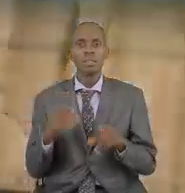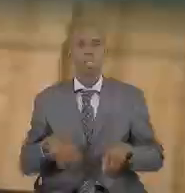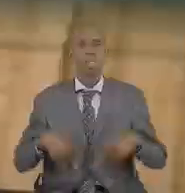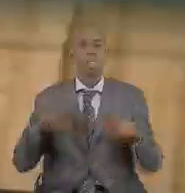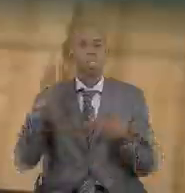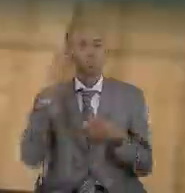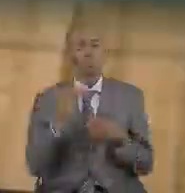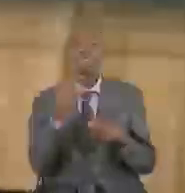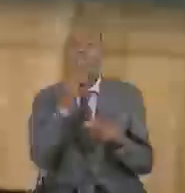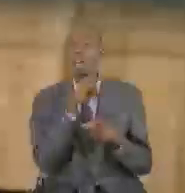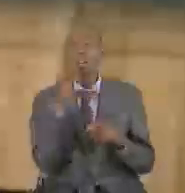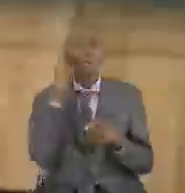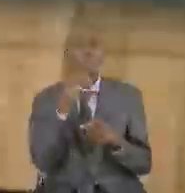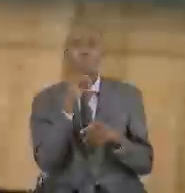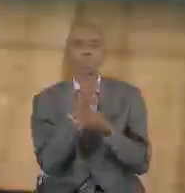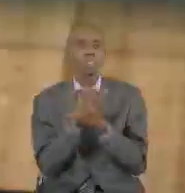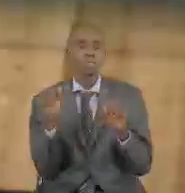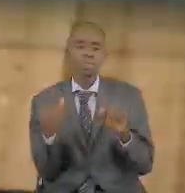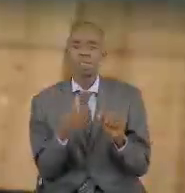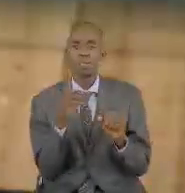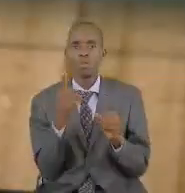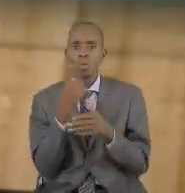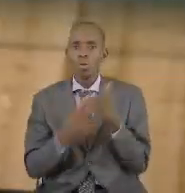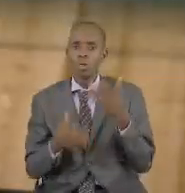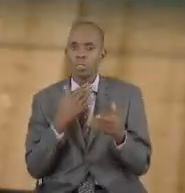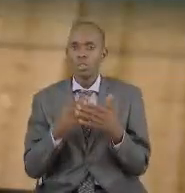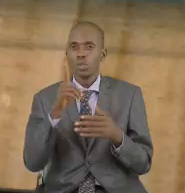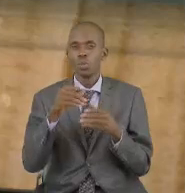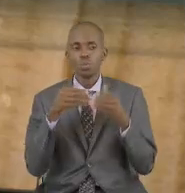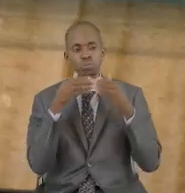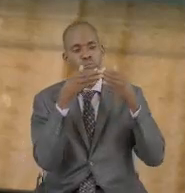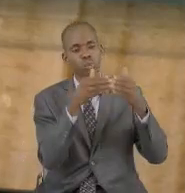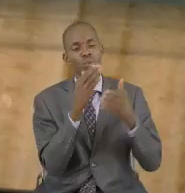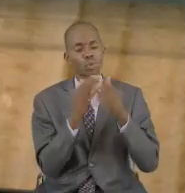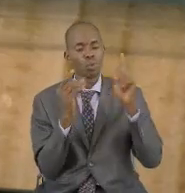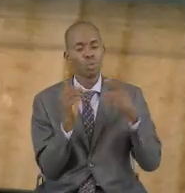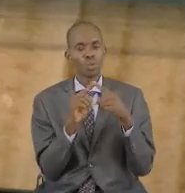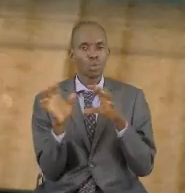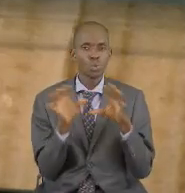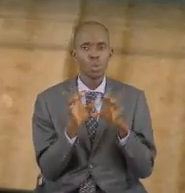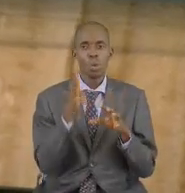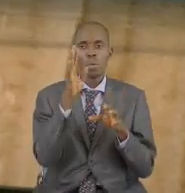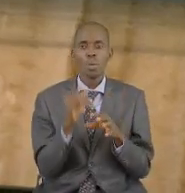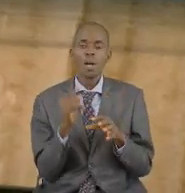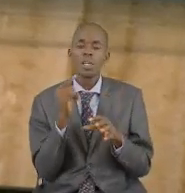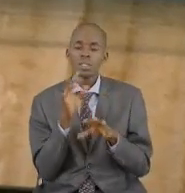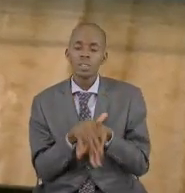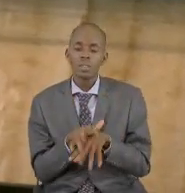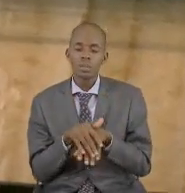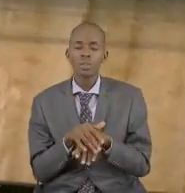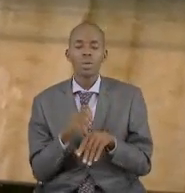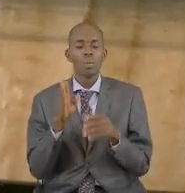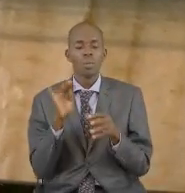anybody. Whatever you make somebody to do by deception, by lying, will not save